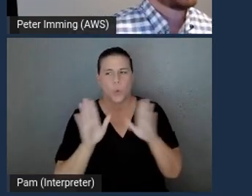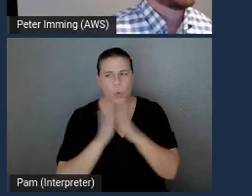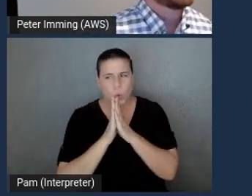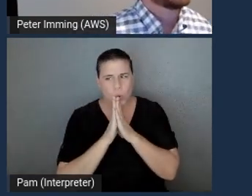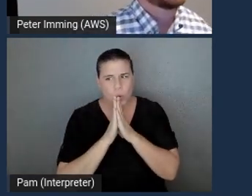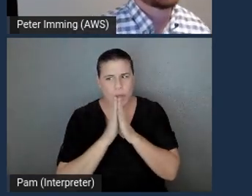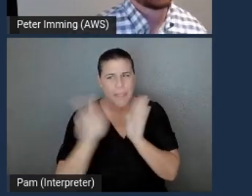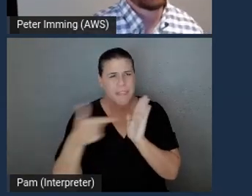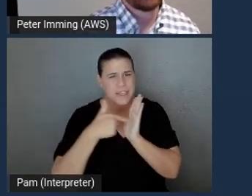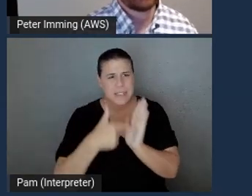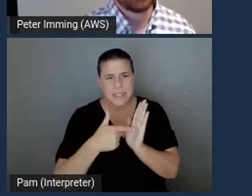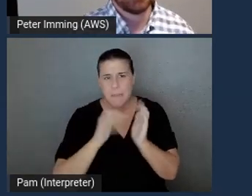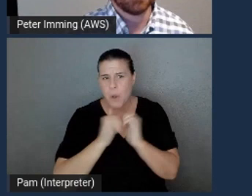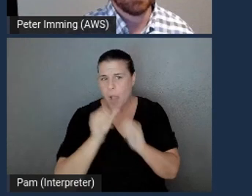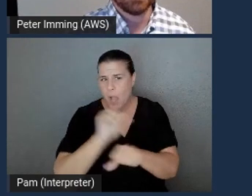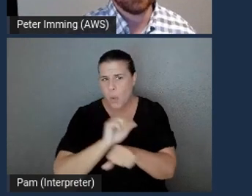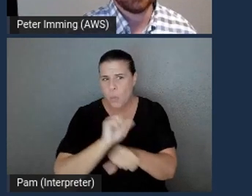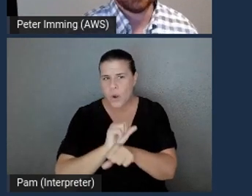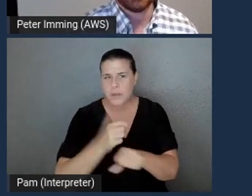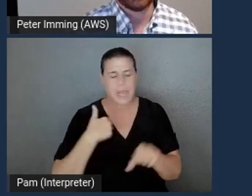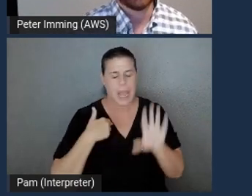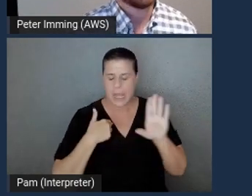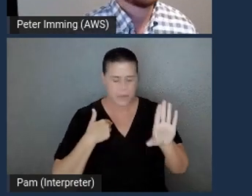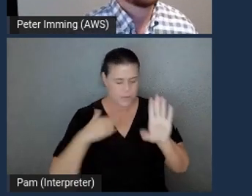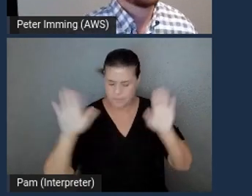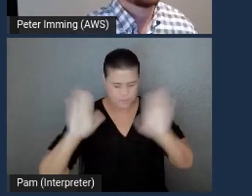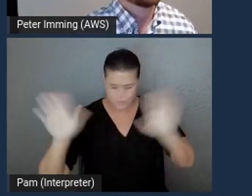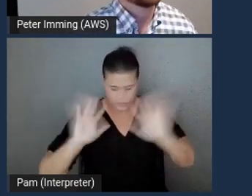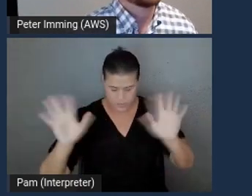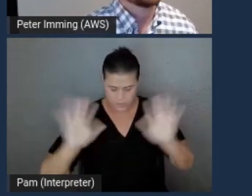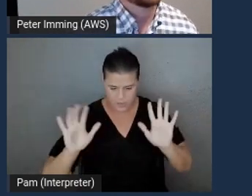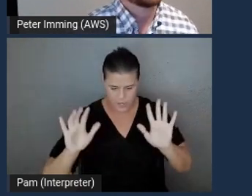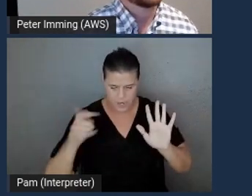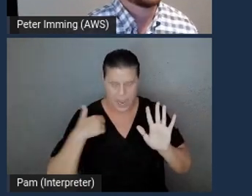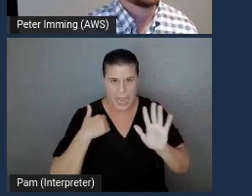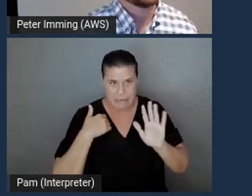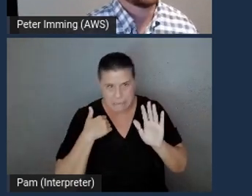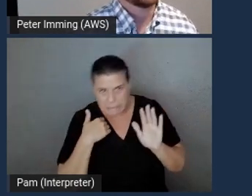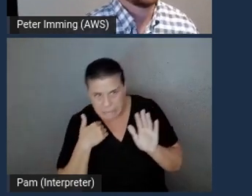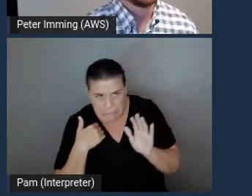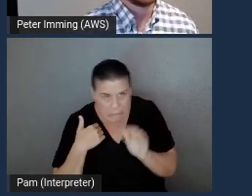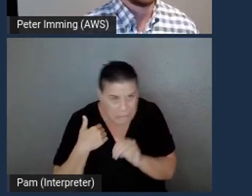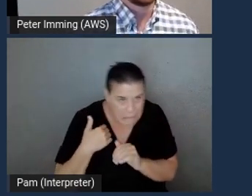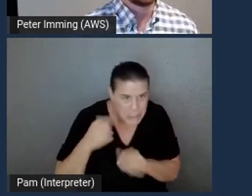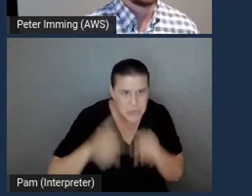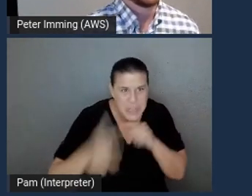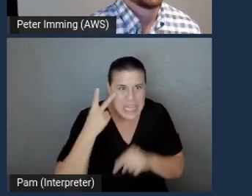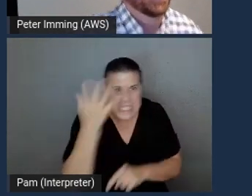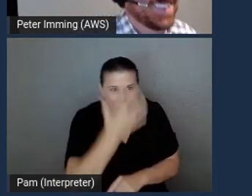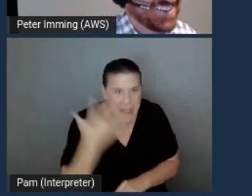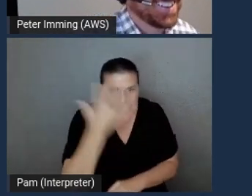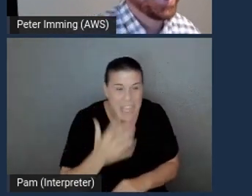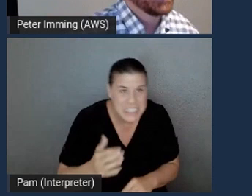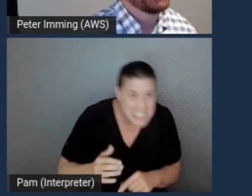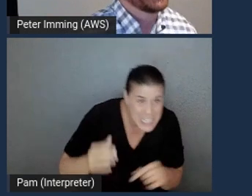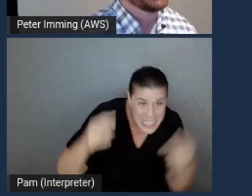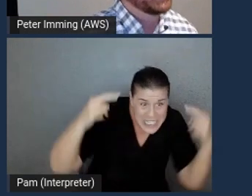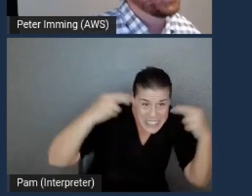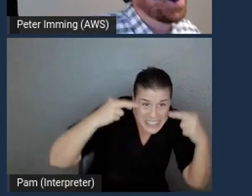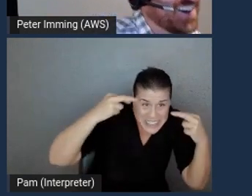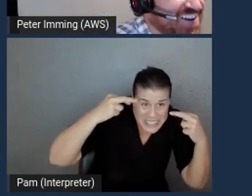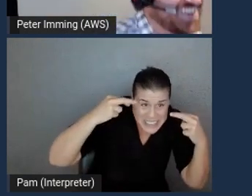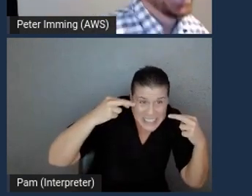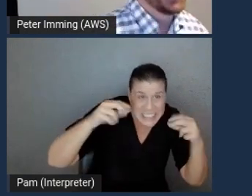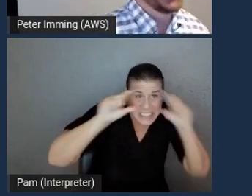an example of how it works. I need to go, crouch underneath this thing. This is an example. Wait, you can see